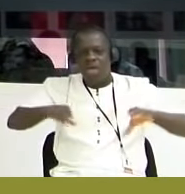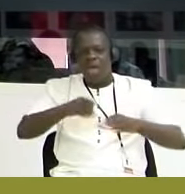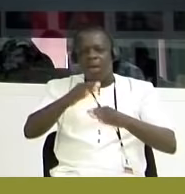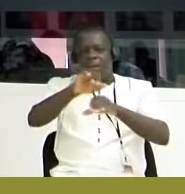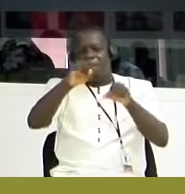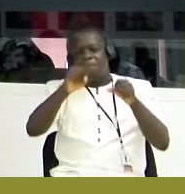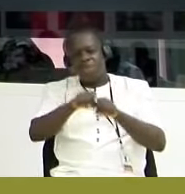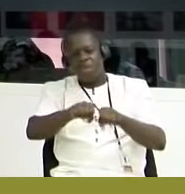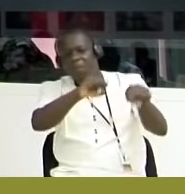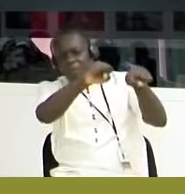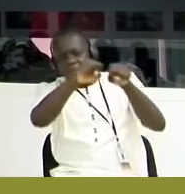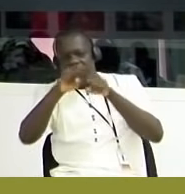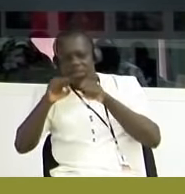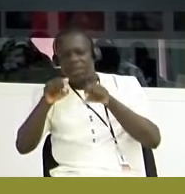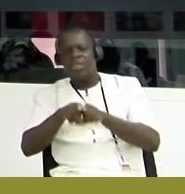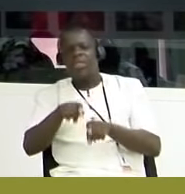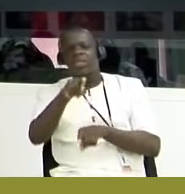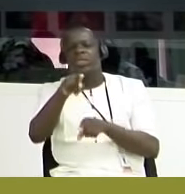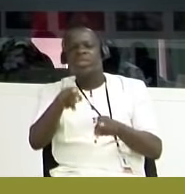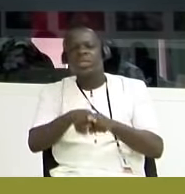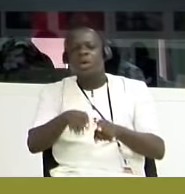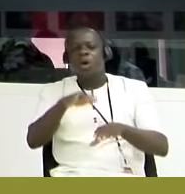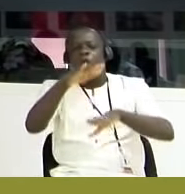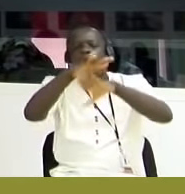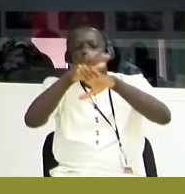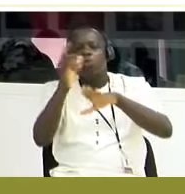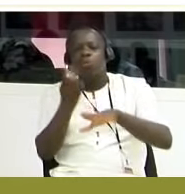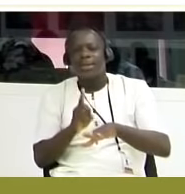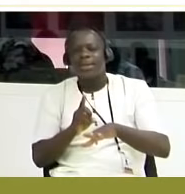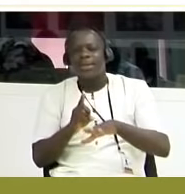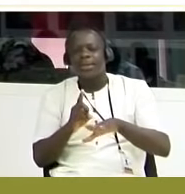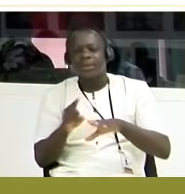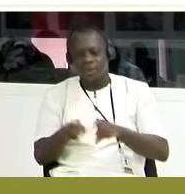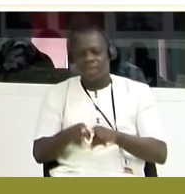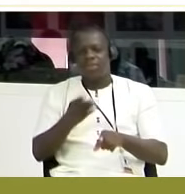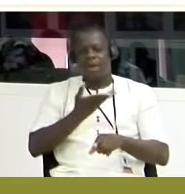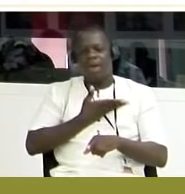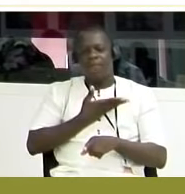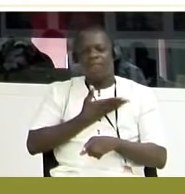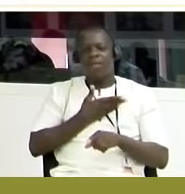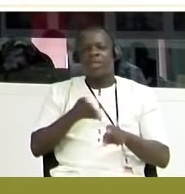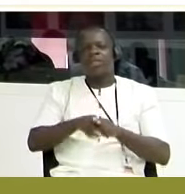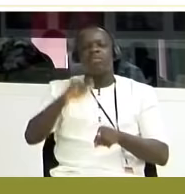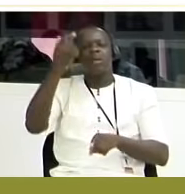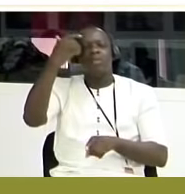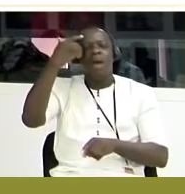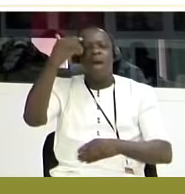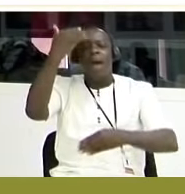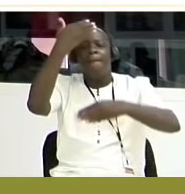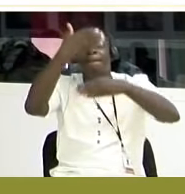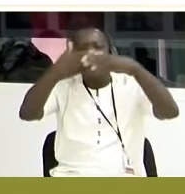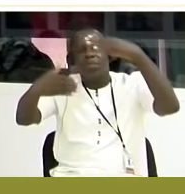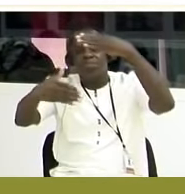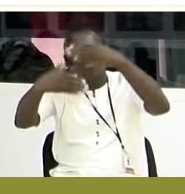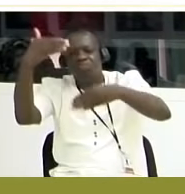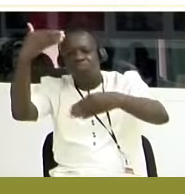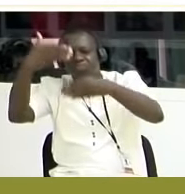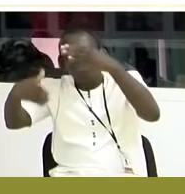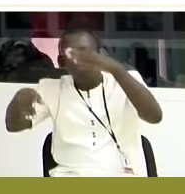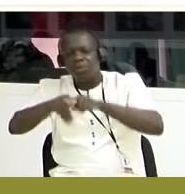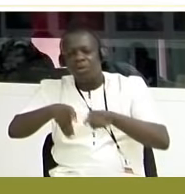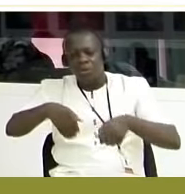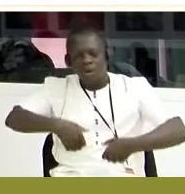the plywood resting on? The plywood was resting on, they built with the blocks.